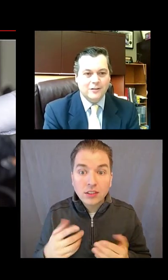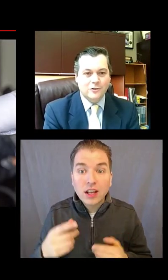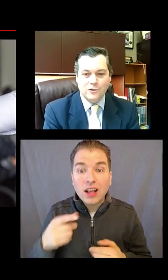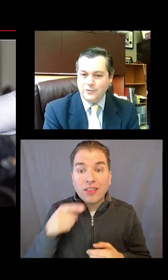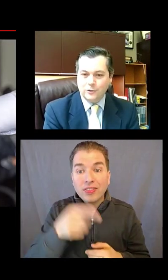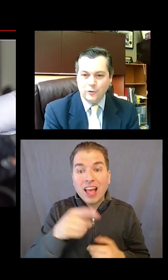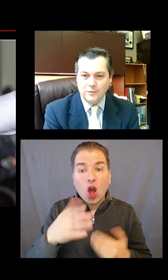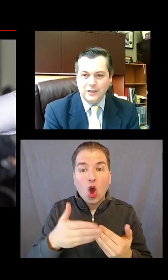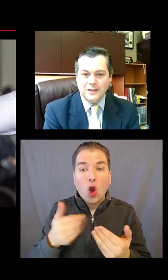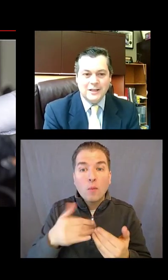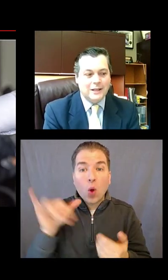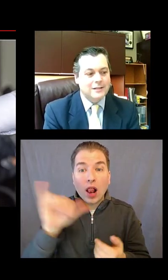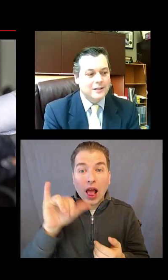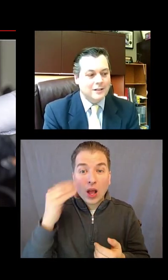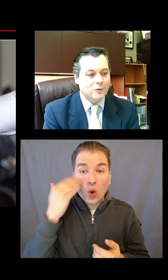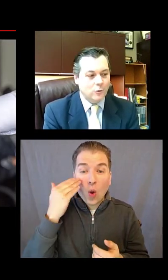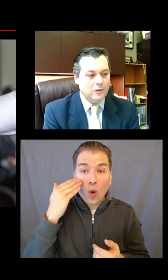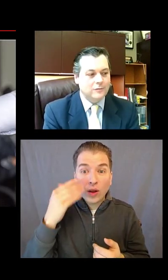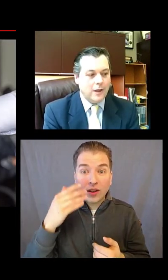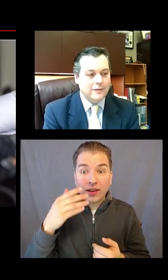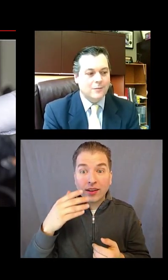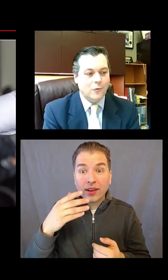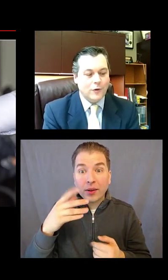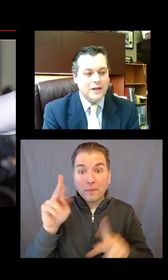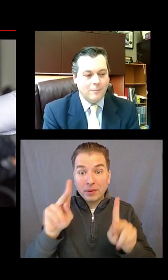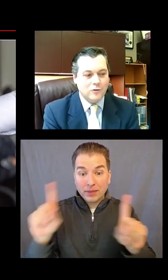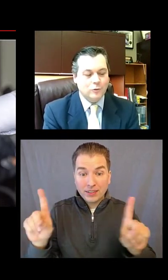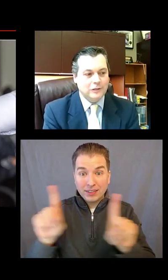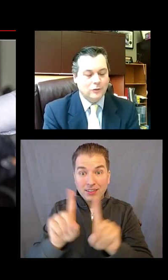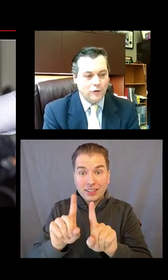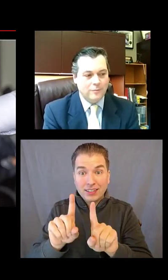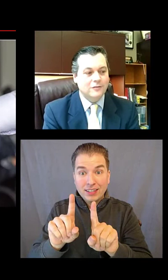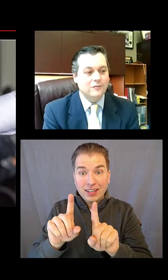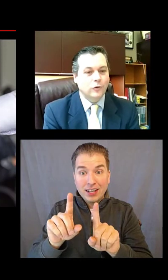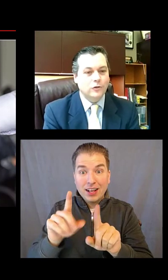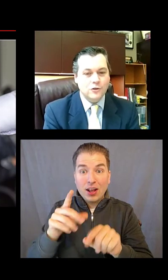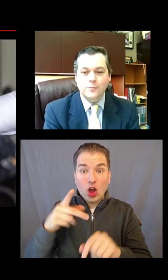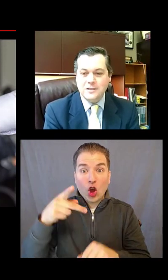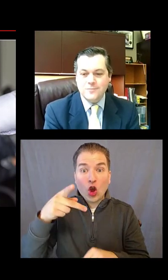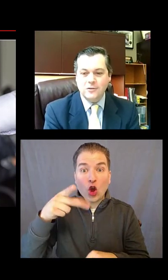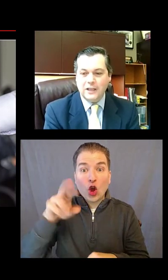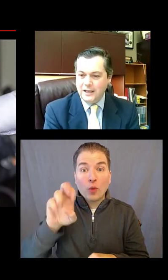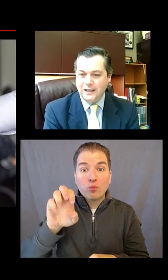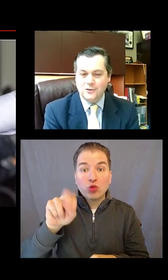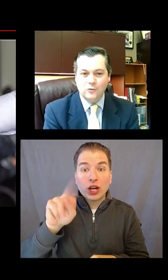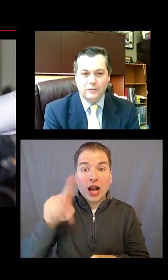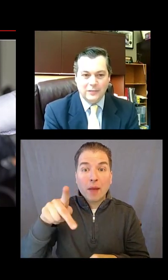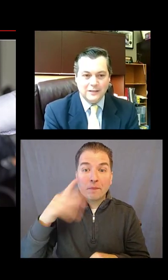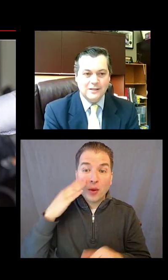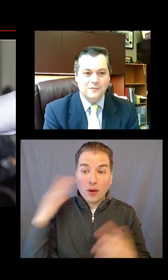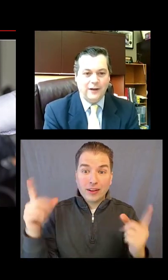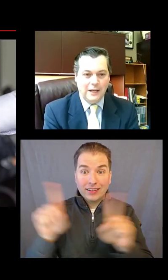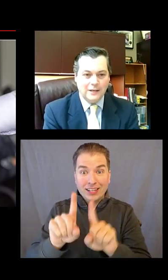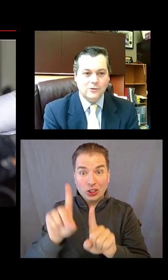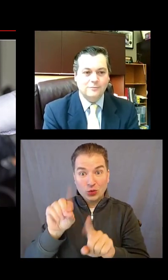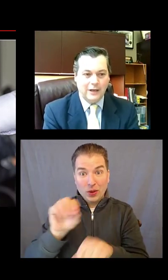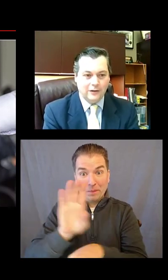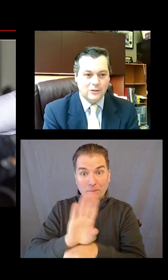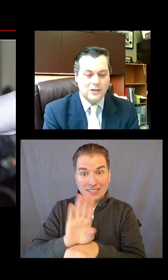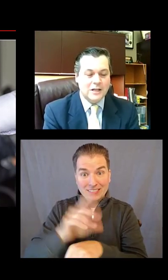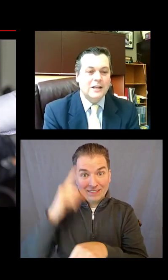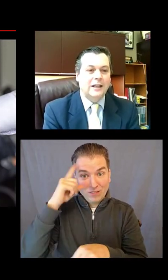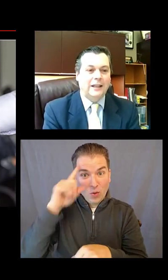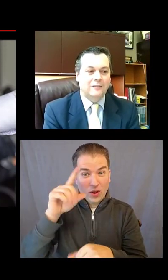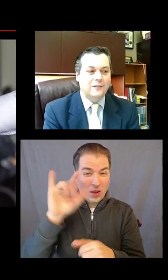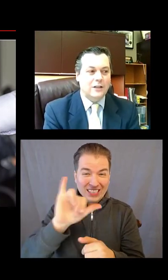a partnership agreement is that it is sort of like the prenuptial agreement for two people getting into a business financial